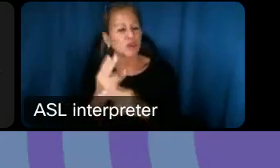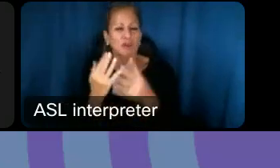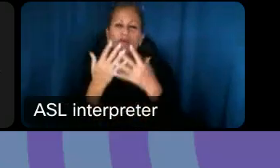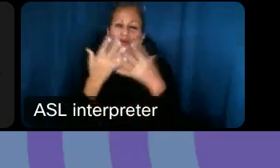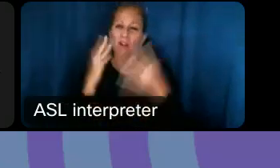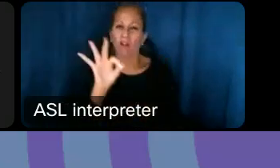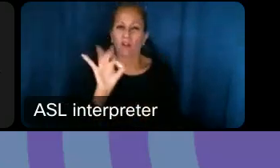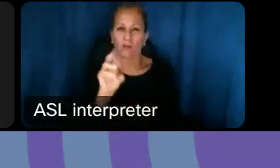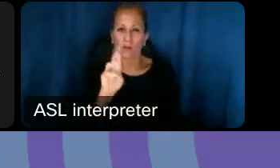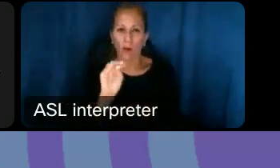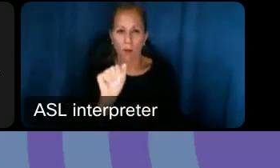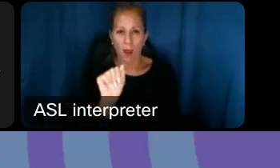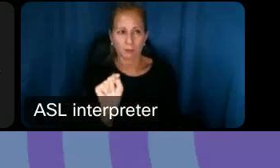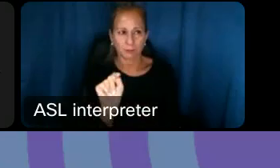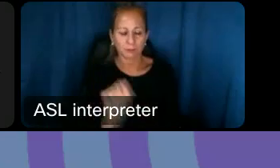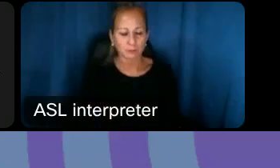format.